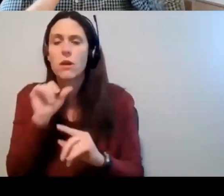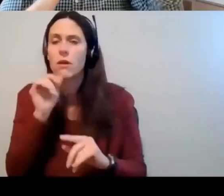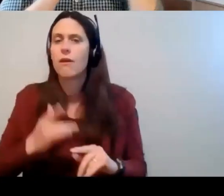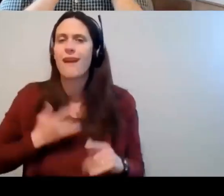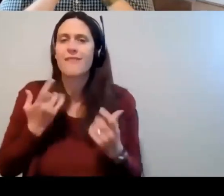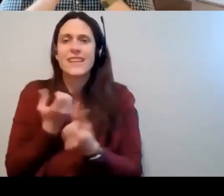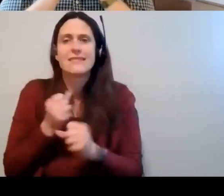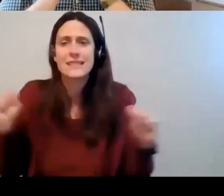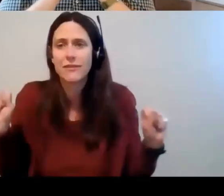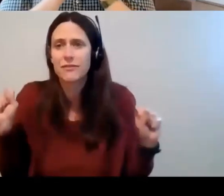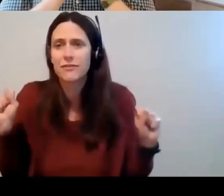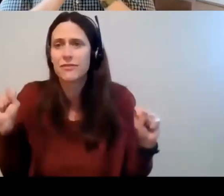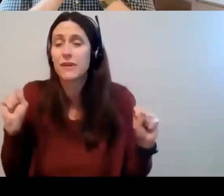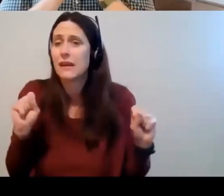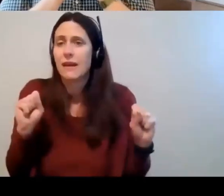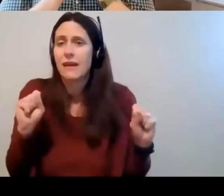like they're in a safer place.